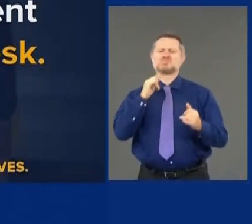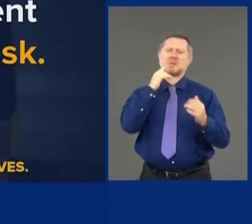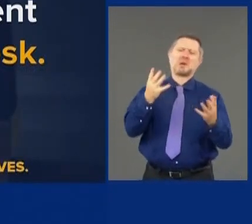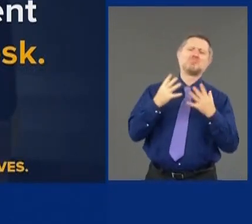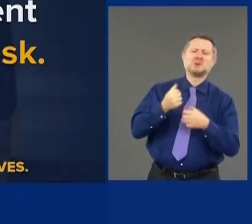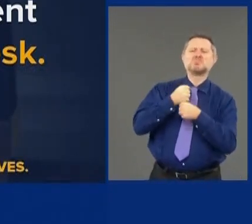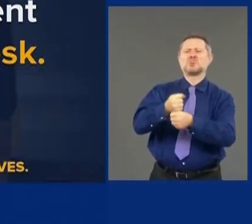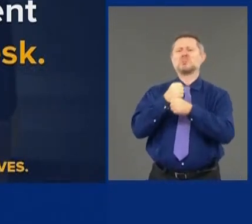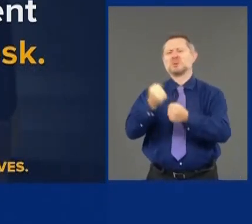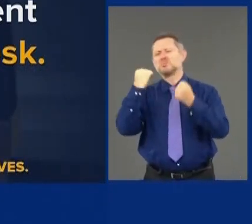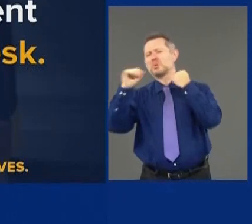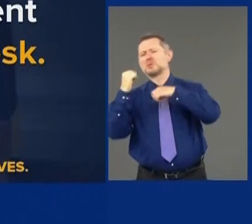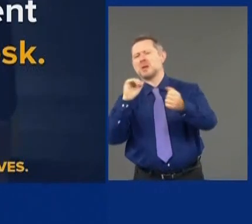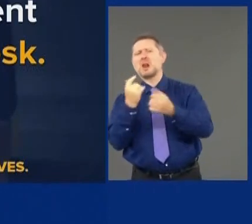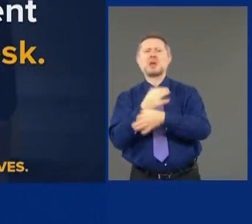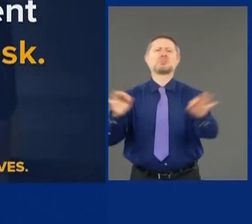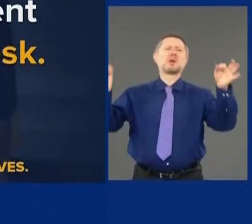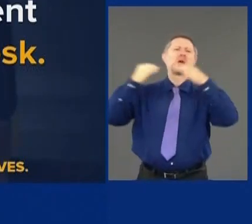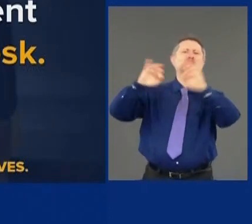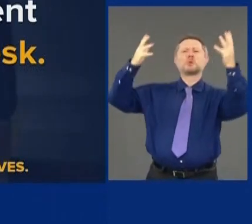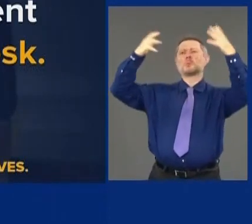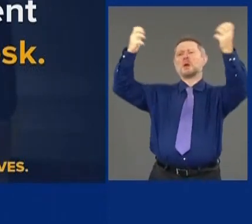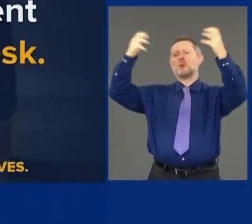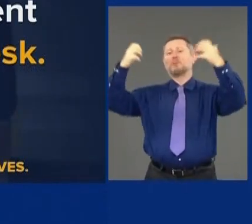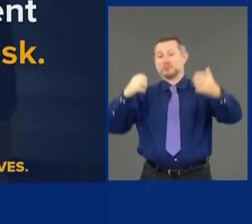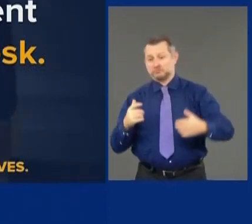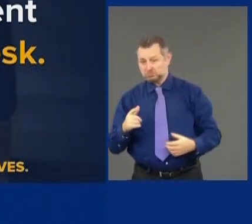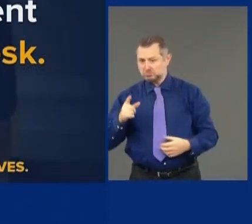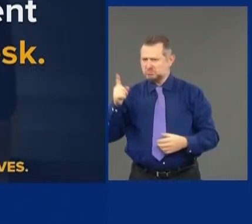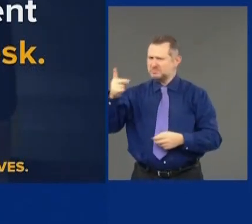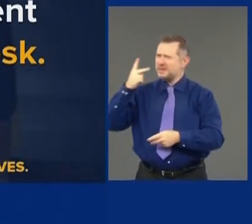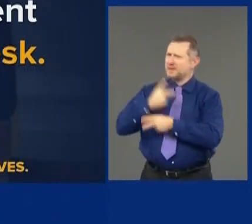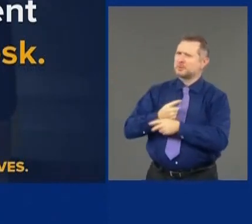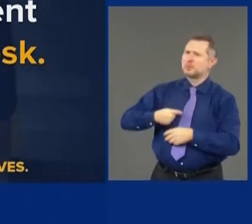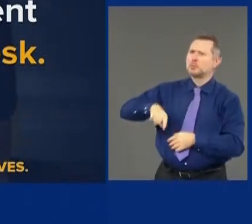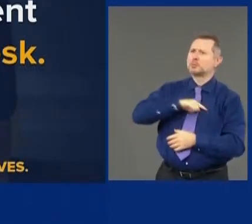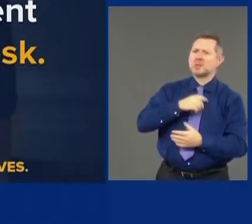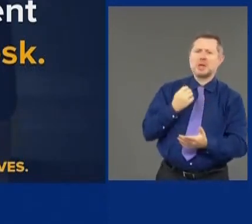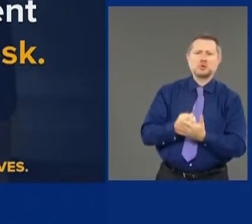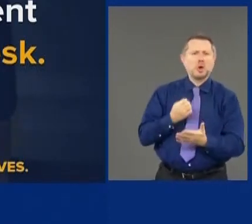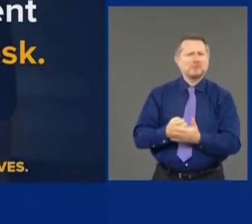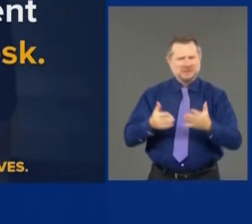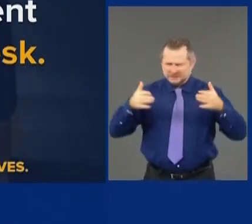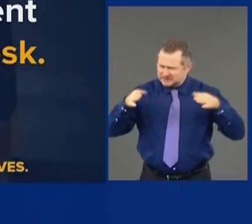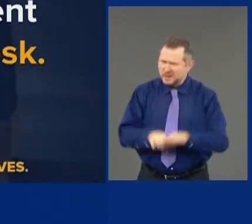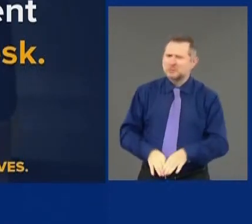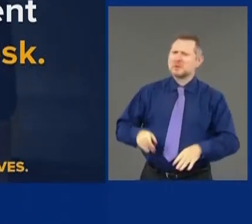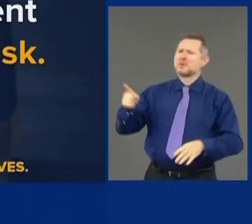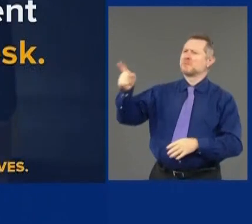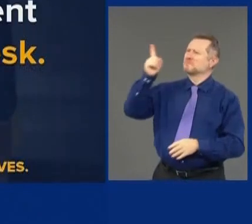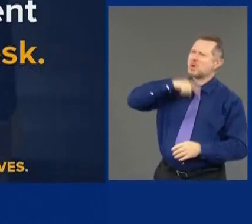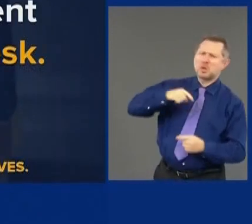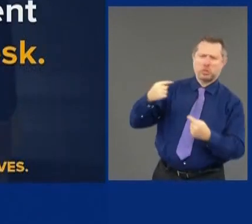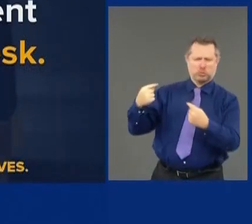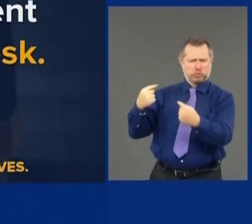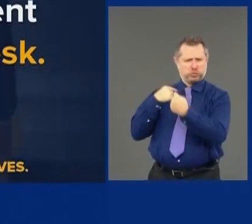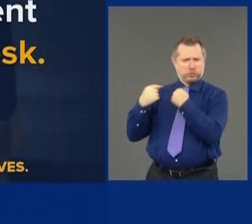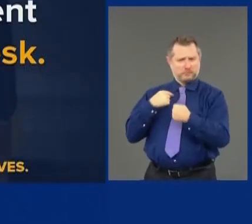You're artificially keeping the economy closed. There's no reason. That came from